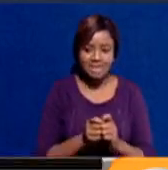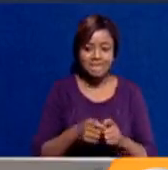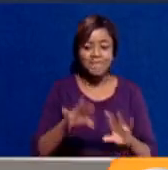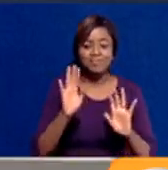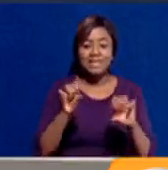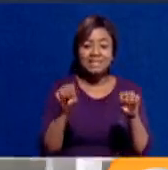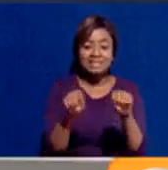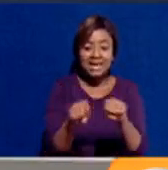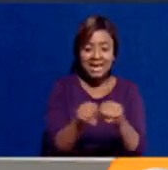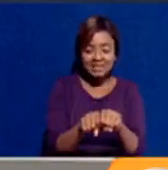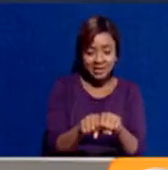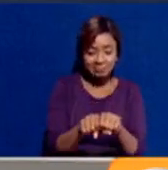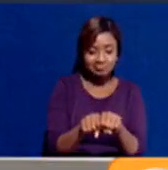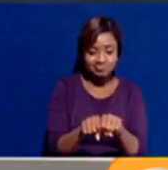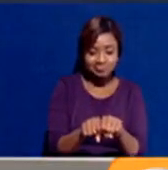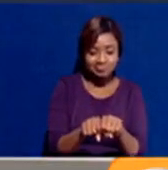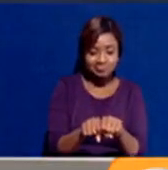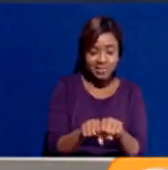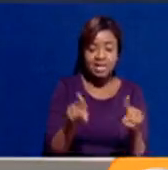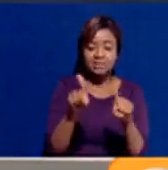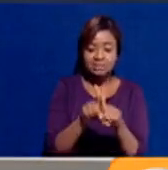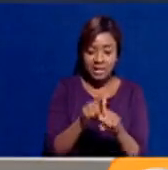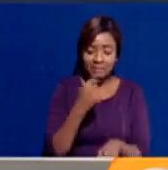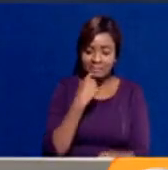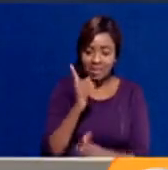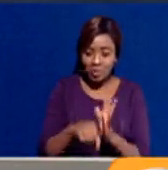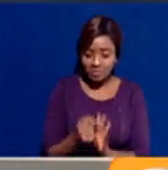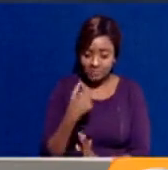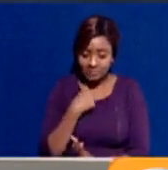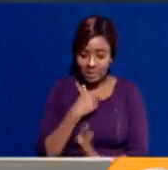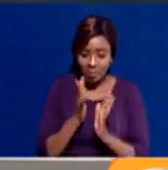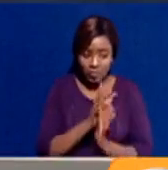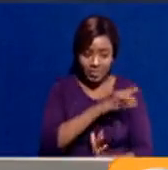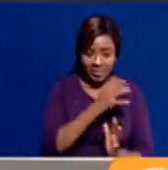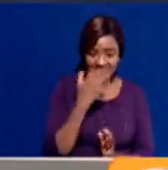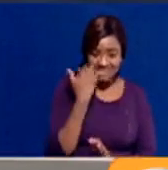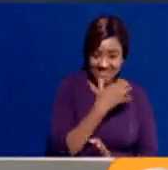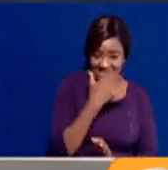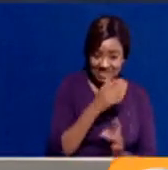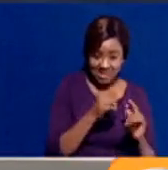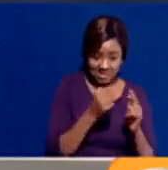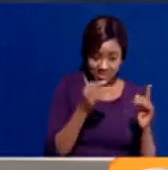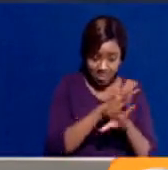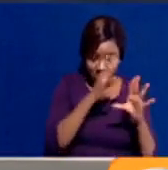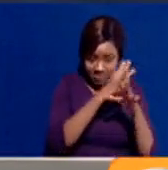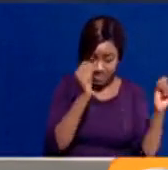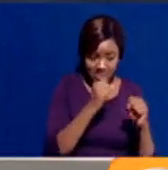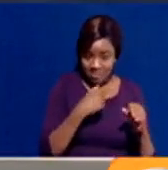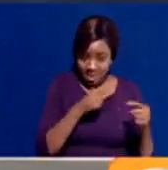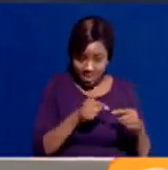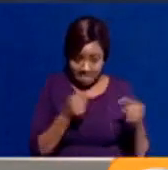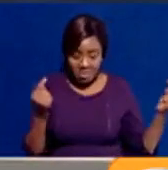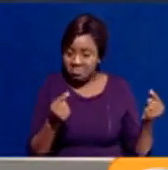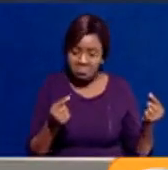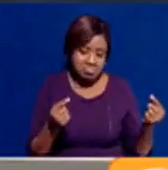Nairobi Governor Johnson Sakaja has downplayed the row between him and Deputy President Rigathi Gachagua over